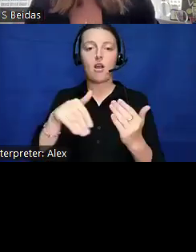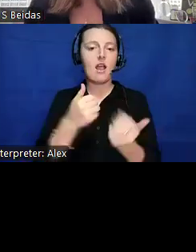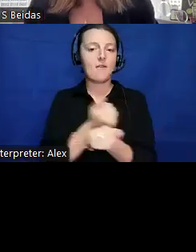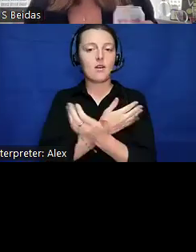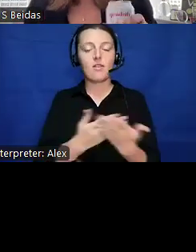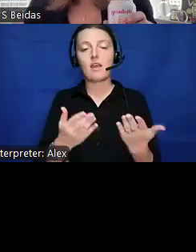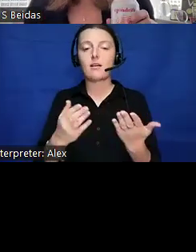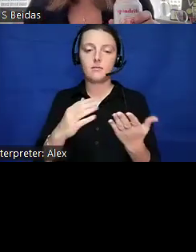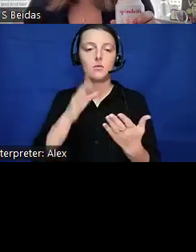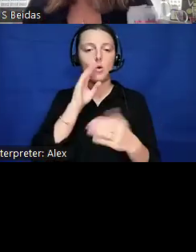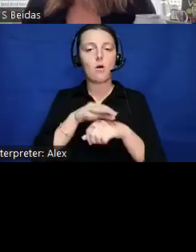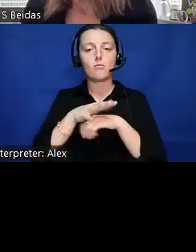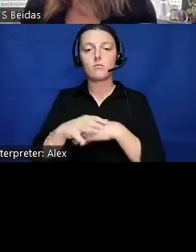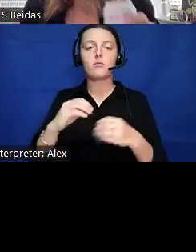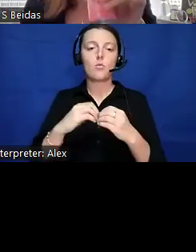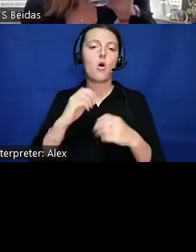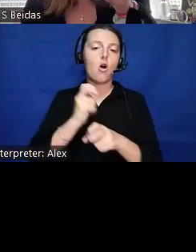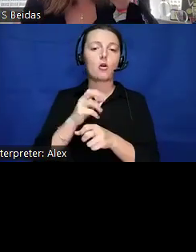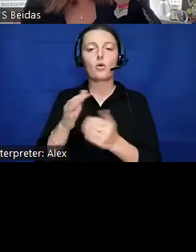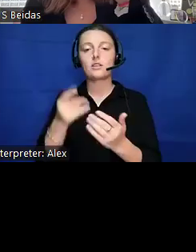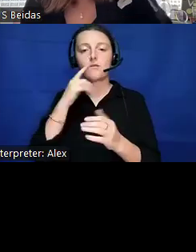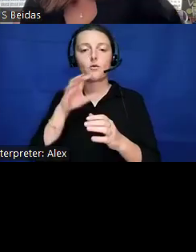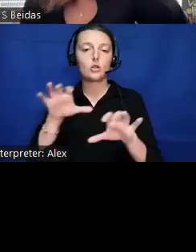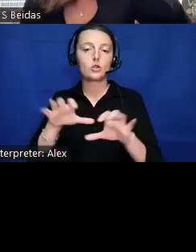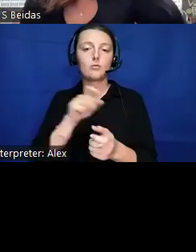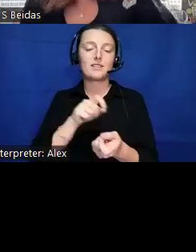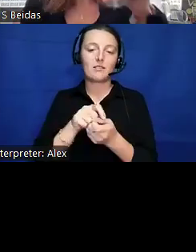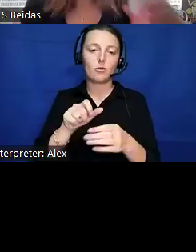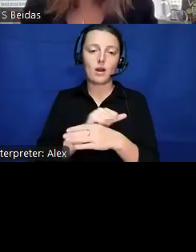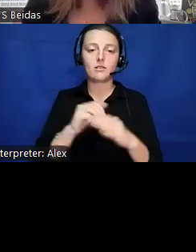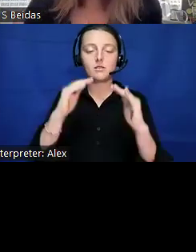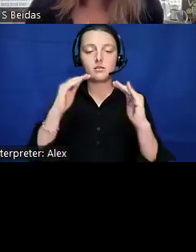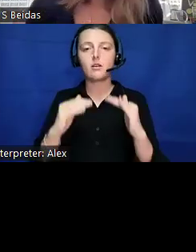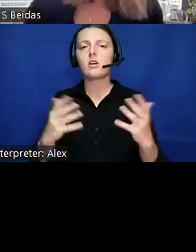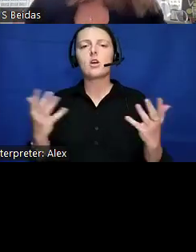practice. So what is behavioral economics?